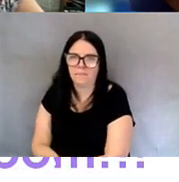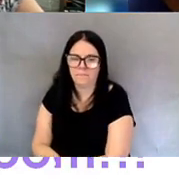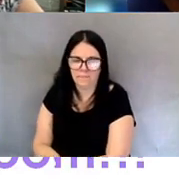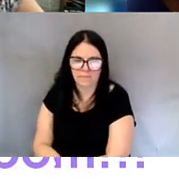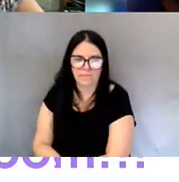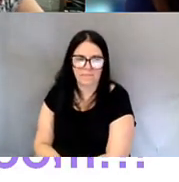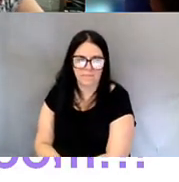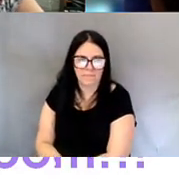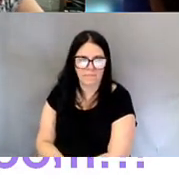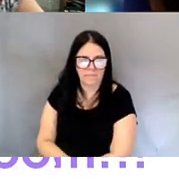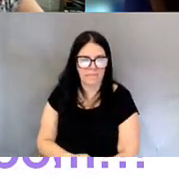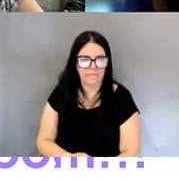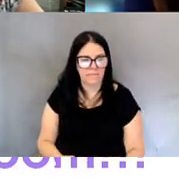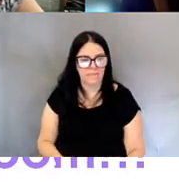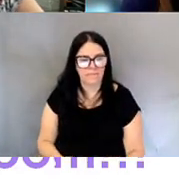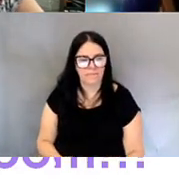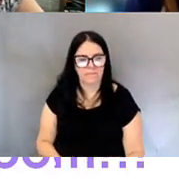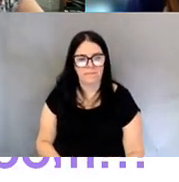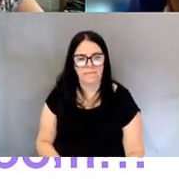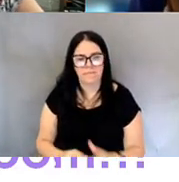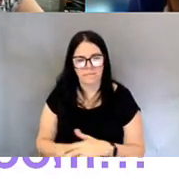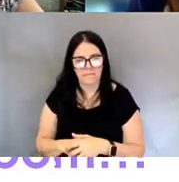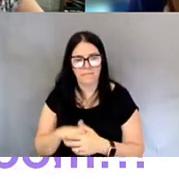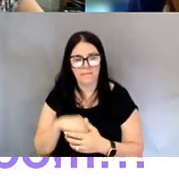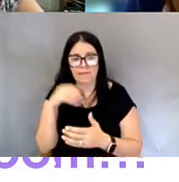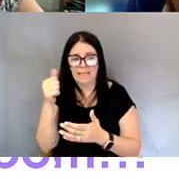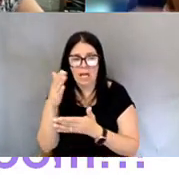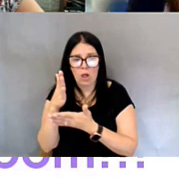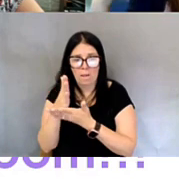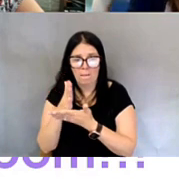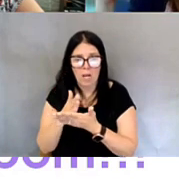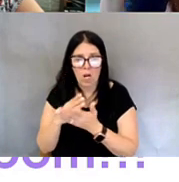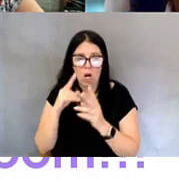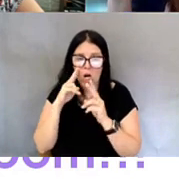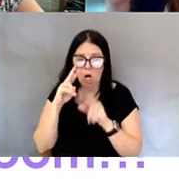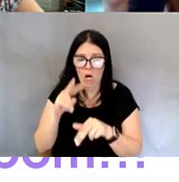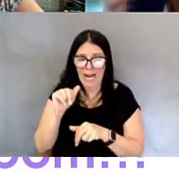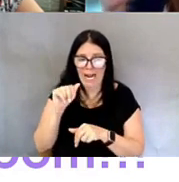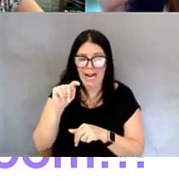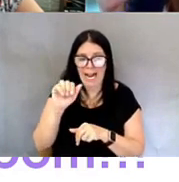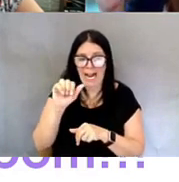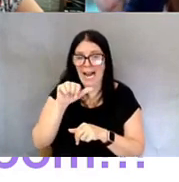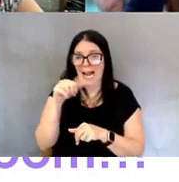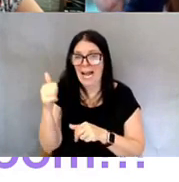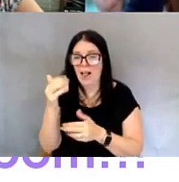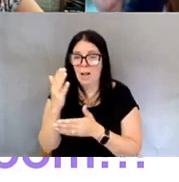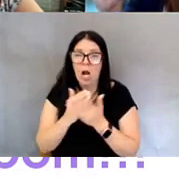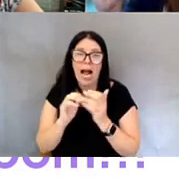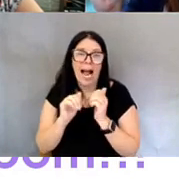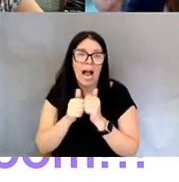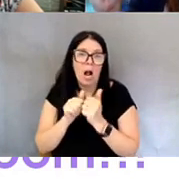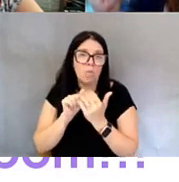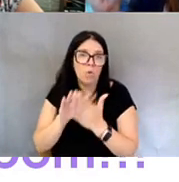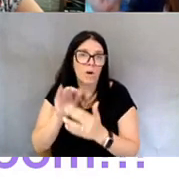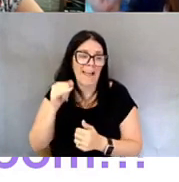So phase 1 and a little bit of an overview of how to approach the idea